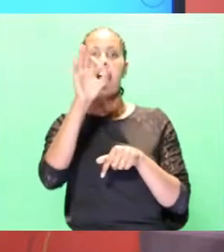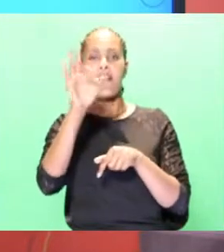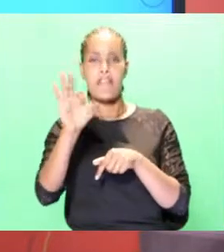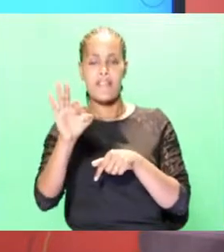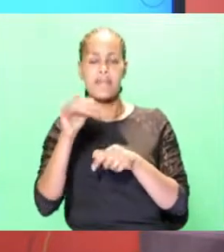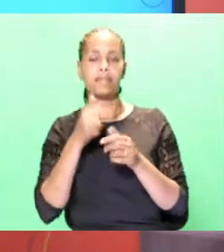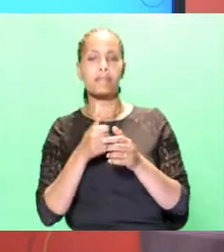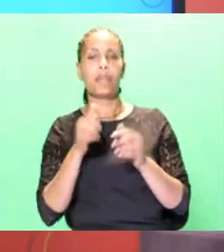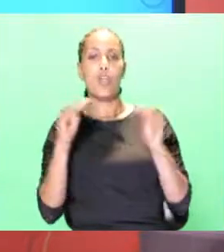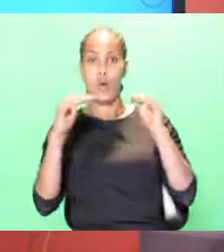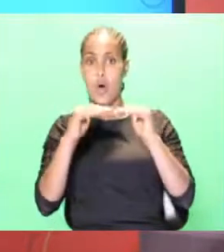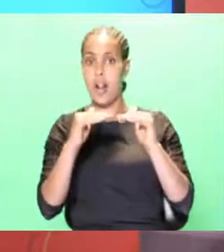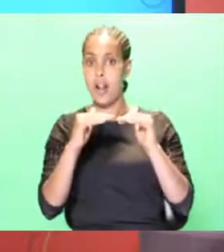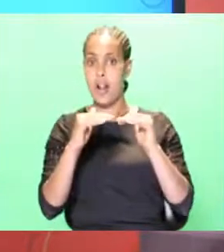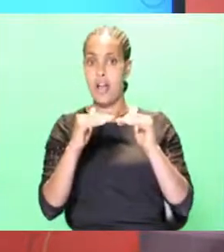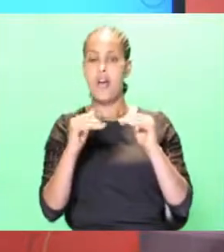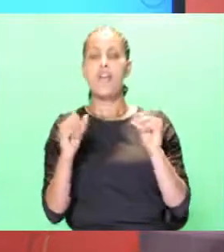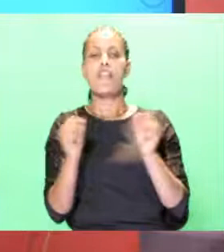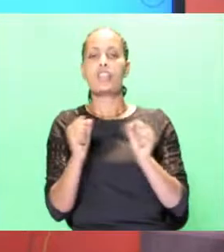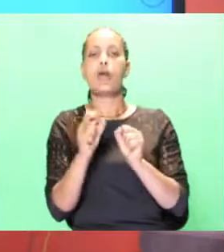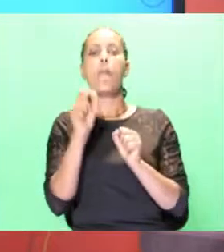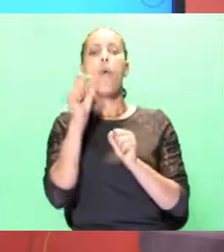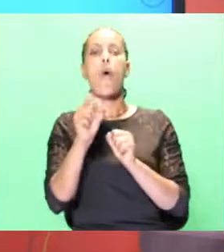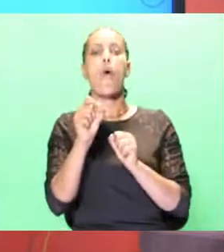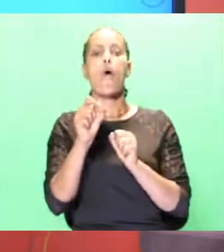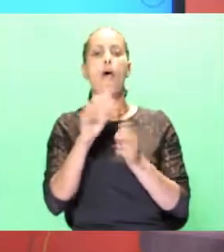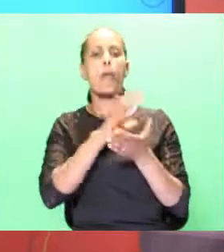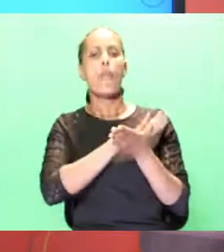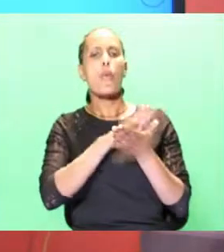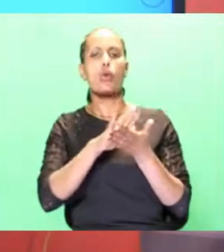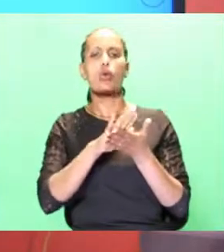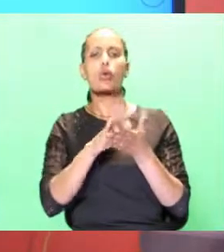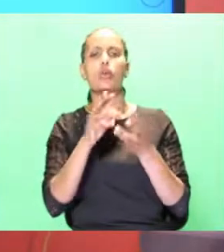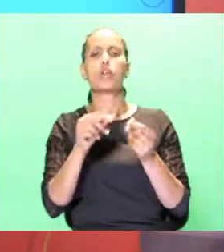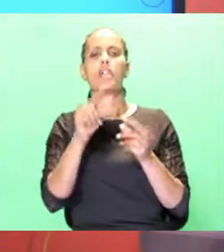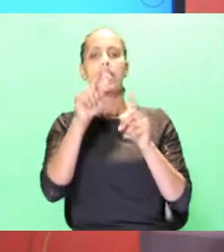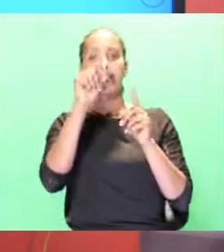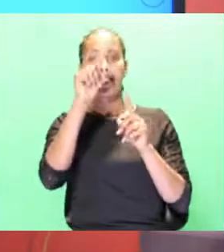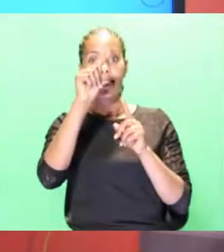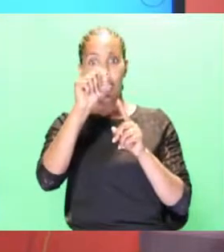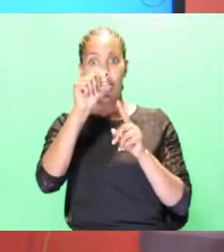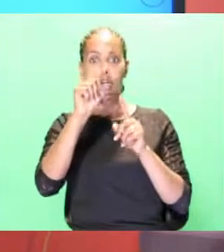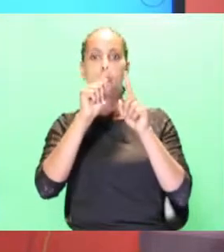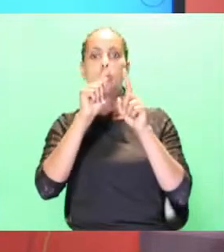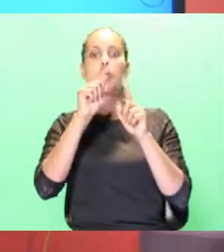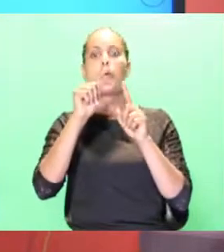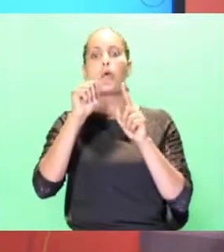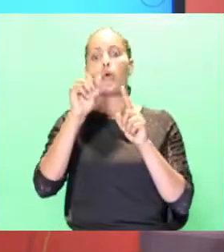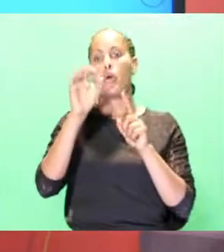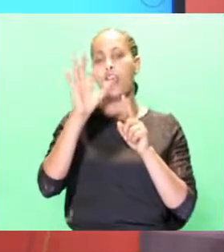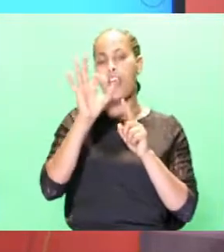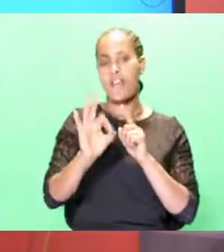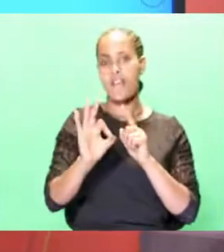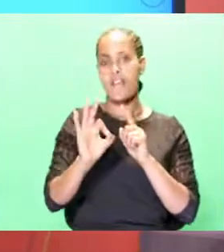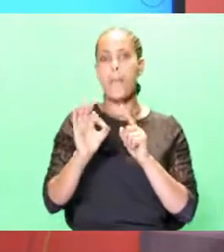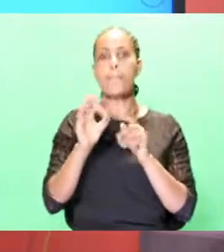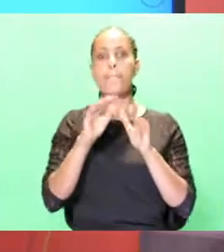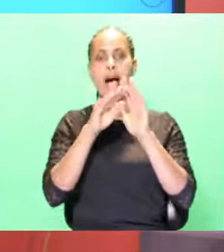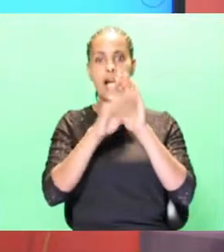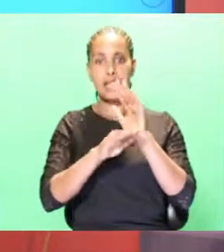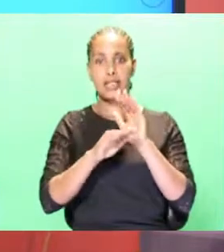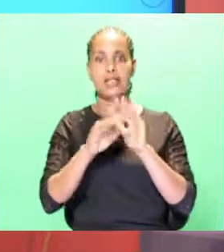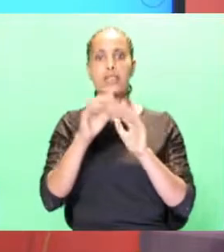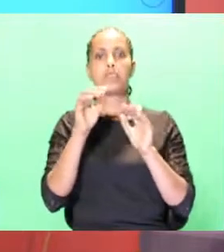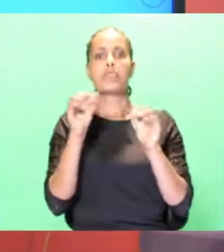delta TF equal freezing point of pure solvent T0 F minus freezing point